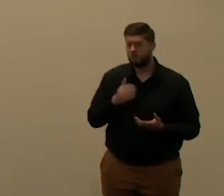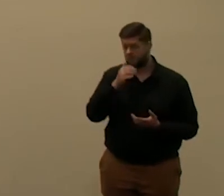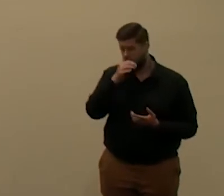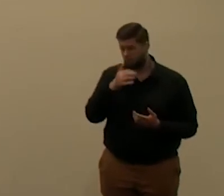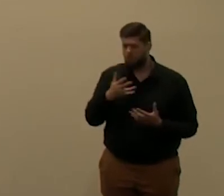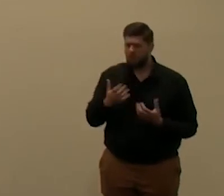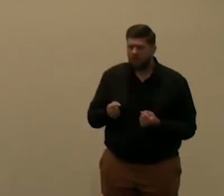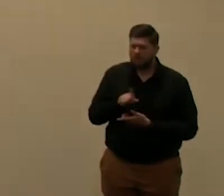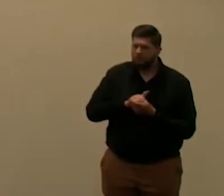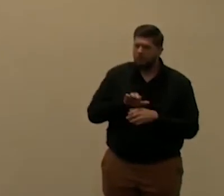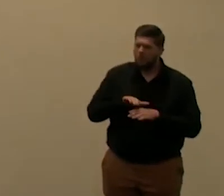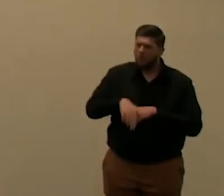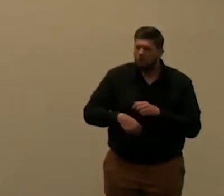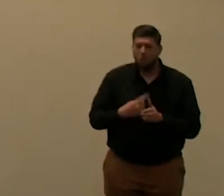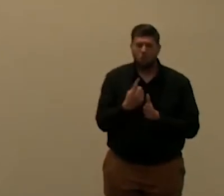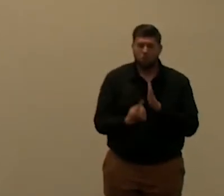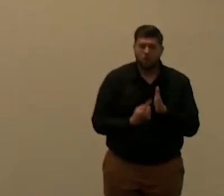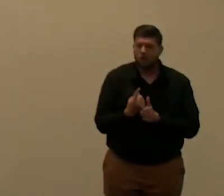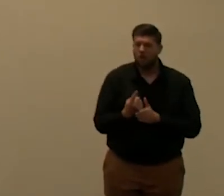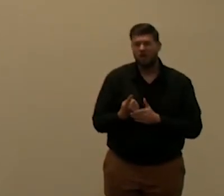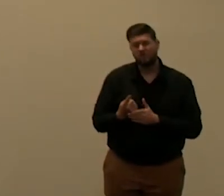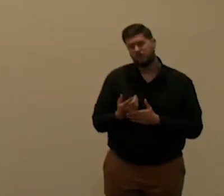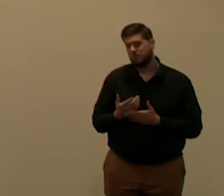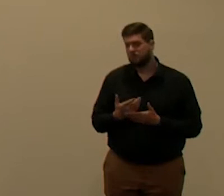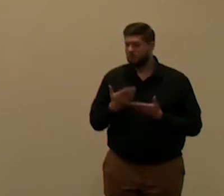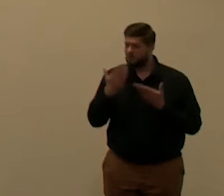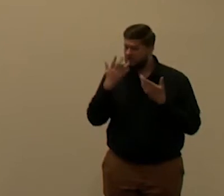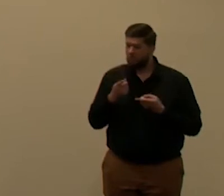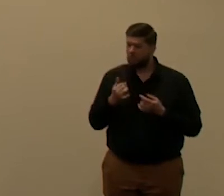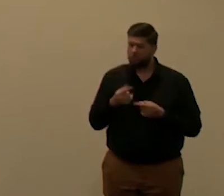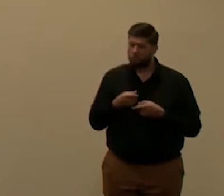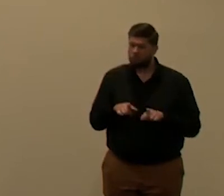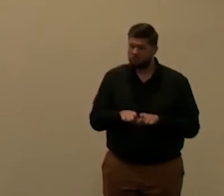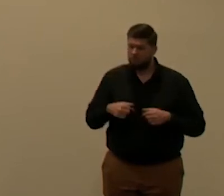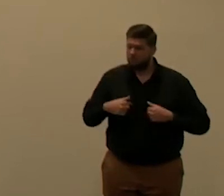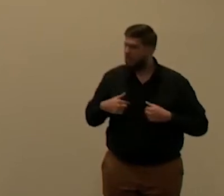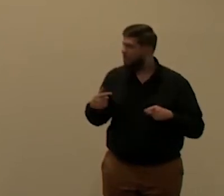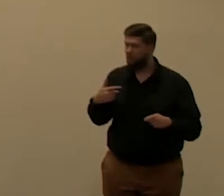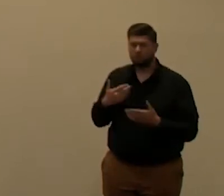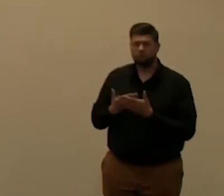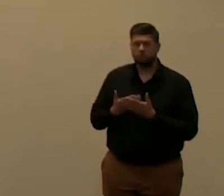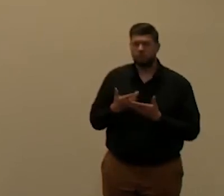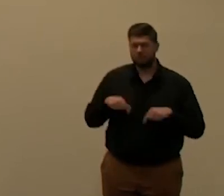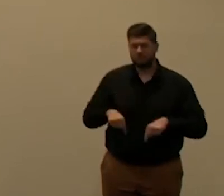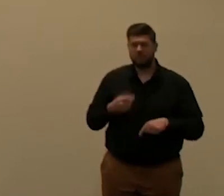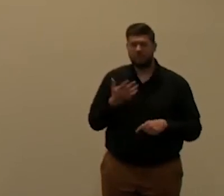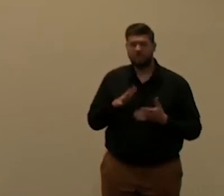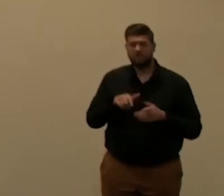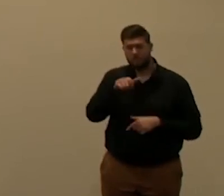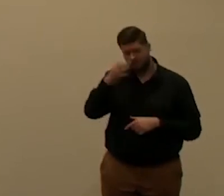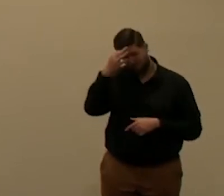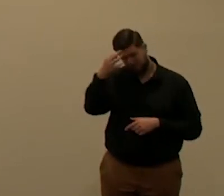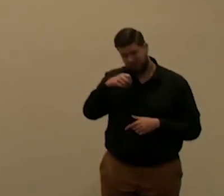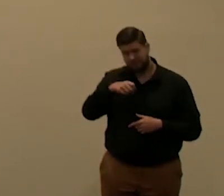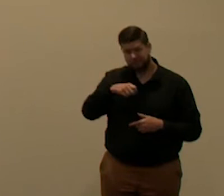hour? Because I don't know about you, and I know we've reached almost the 50 minutes of the session, but I don't know about you,